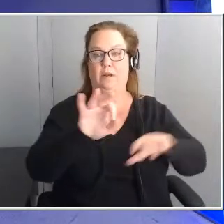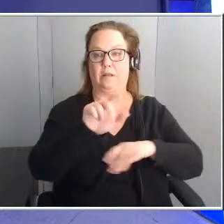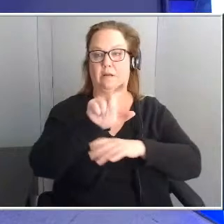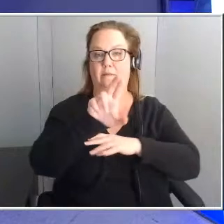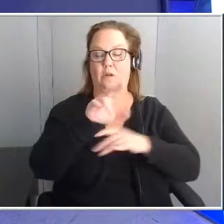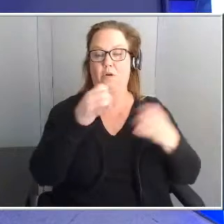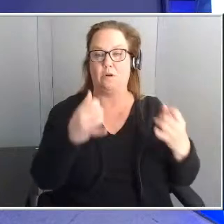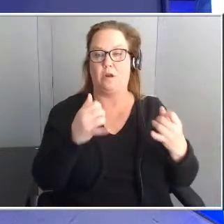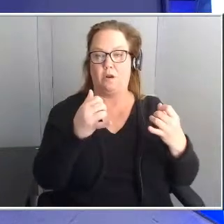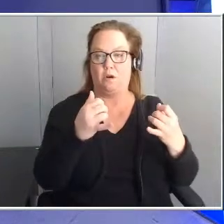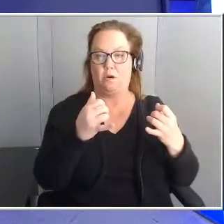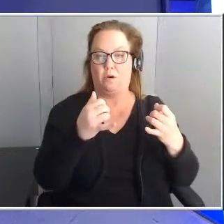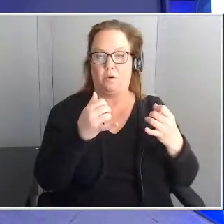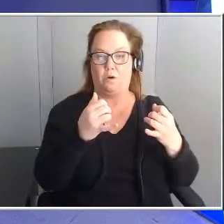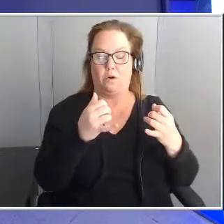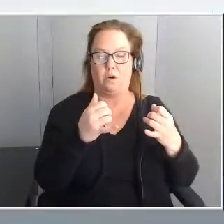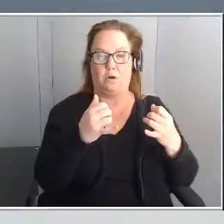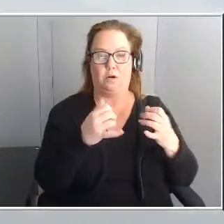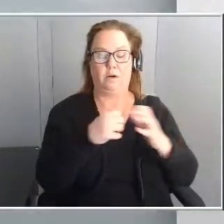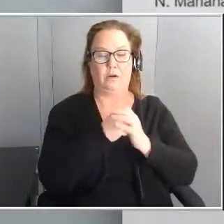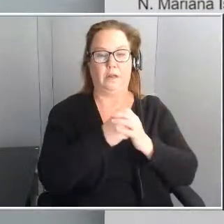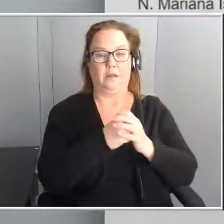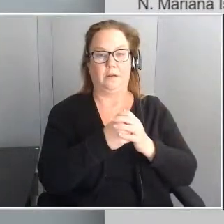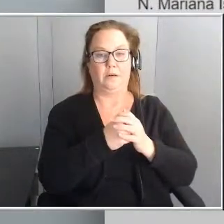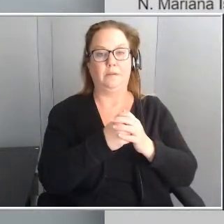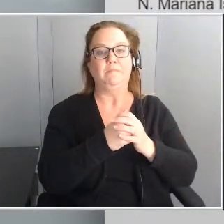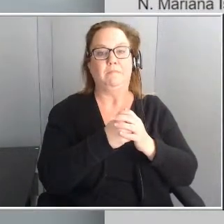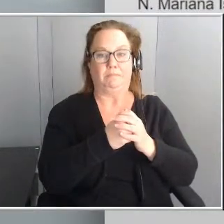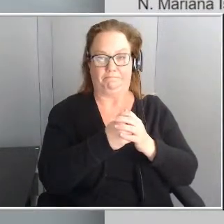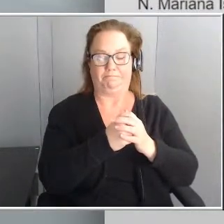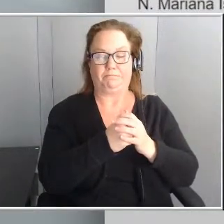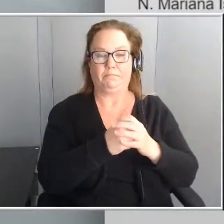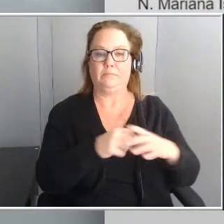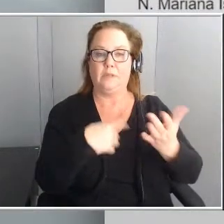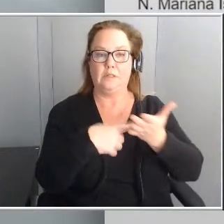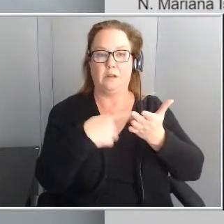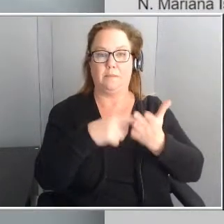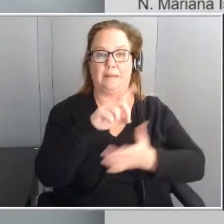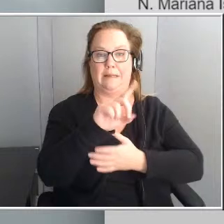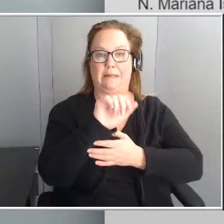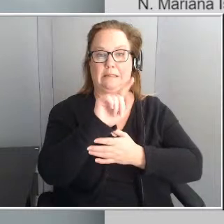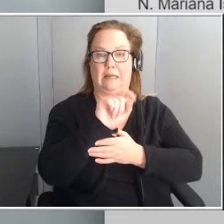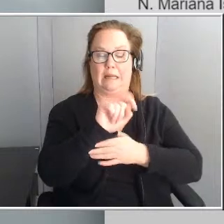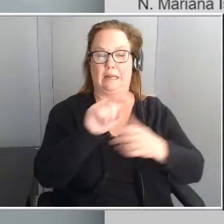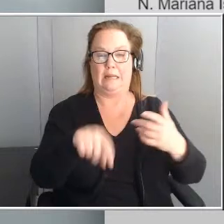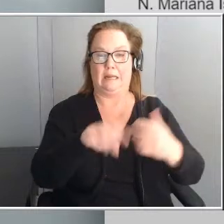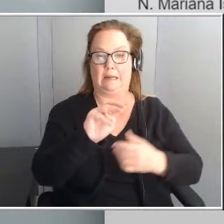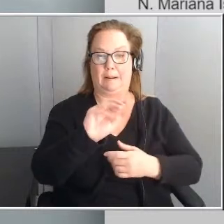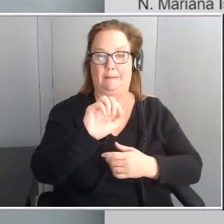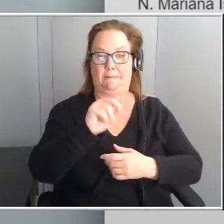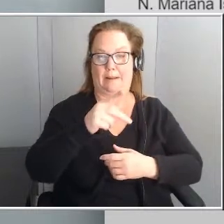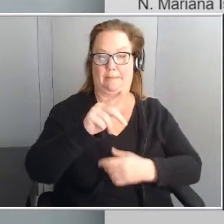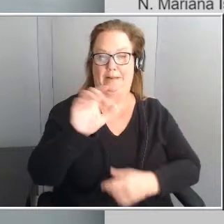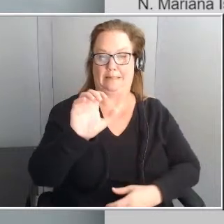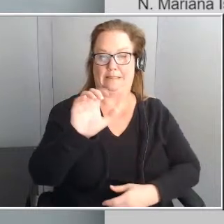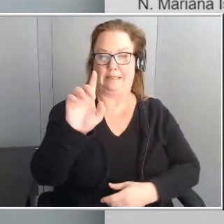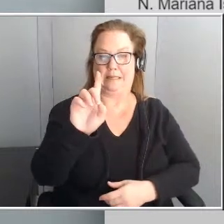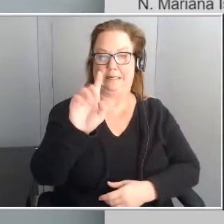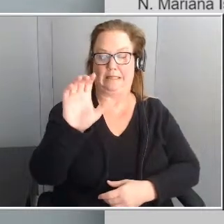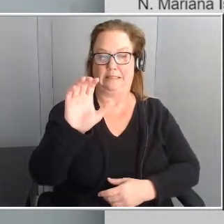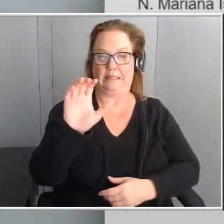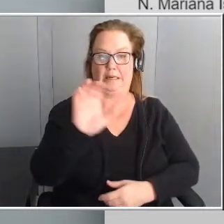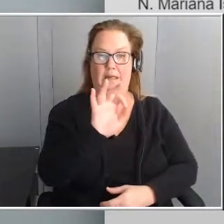walk us through your data. Sure. So let's see what we've got here. So this is a map that the CDC produces. It's called their Flu